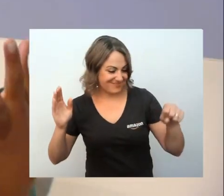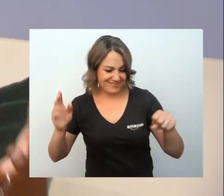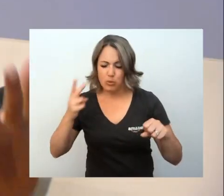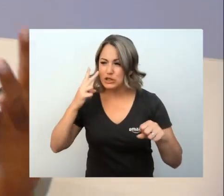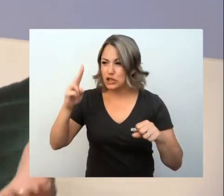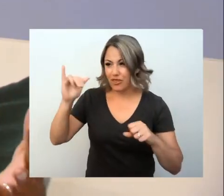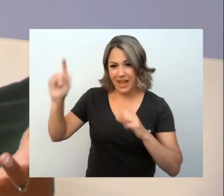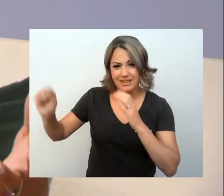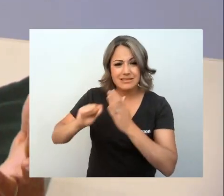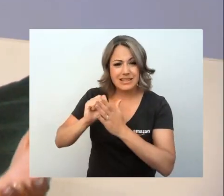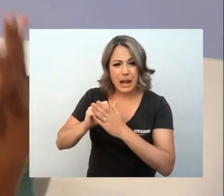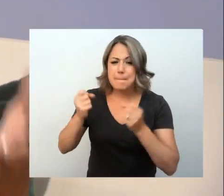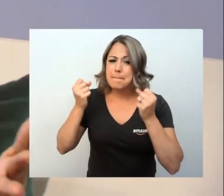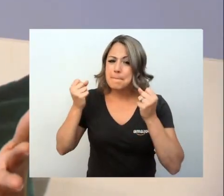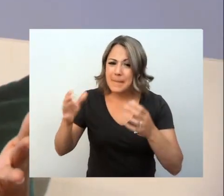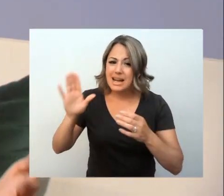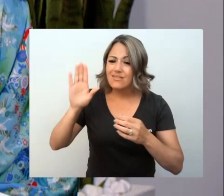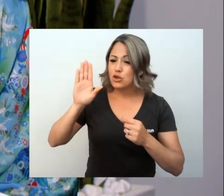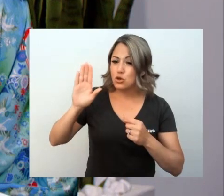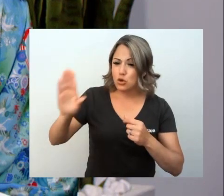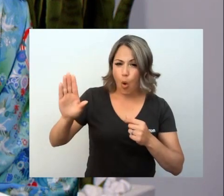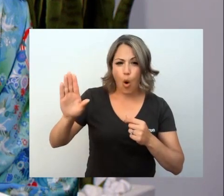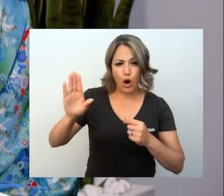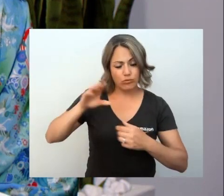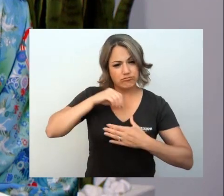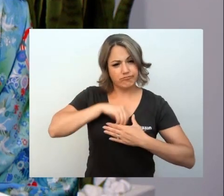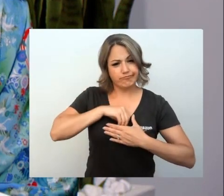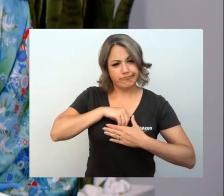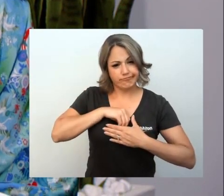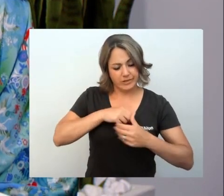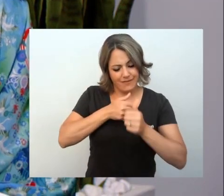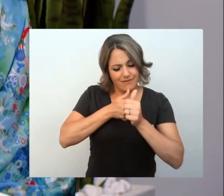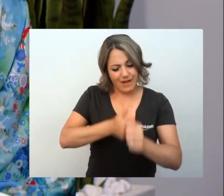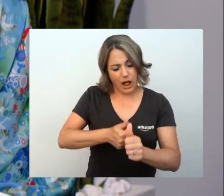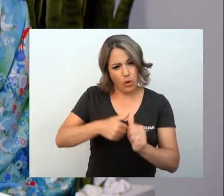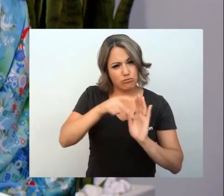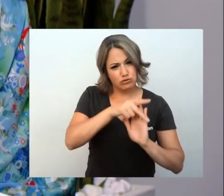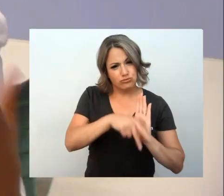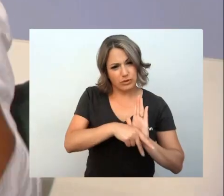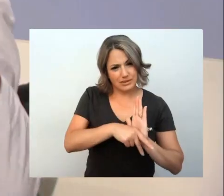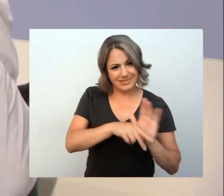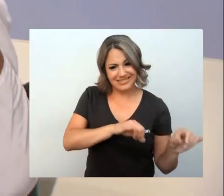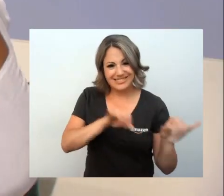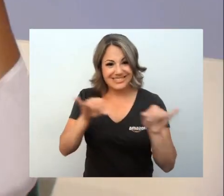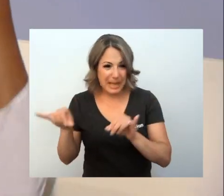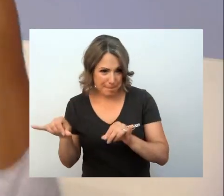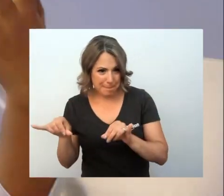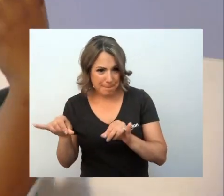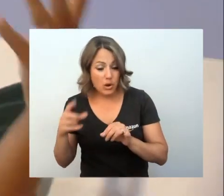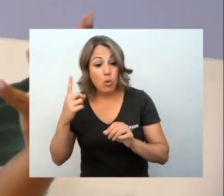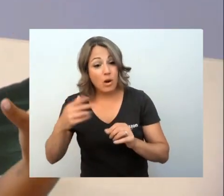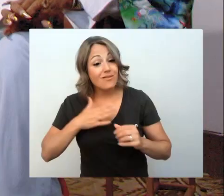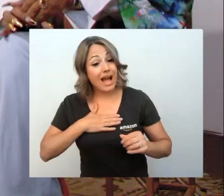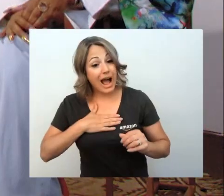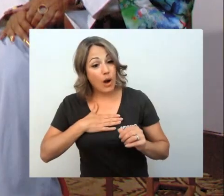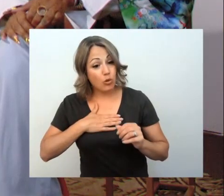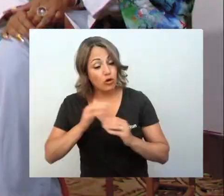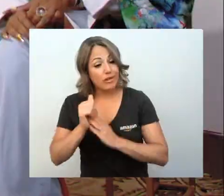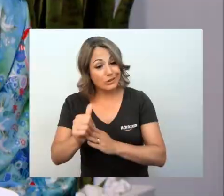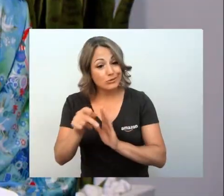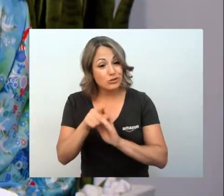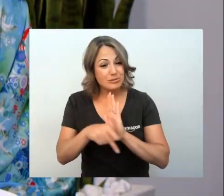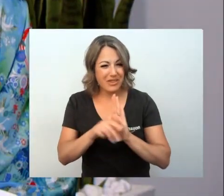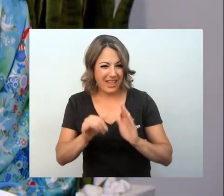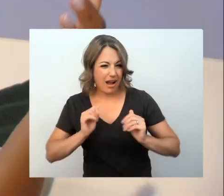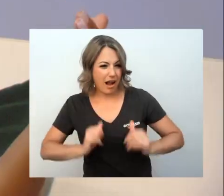how so many of your principles that you stand on align with the Amazon principles. One of our leadership principles is customer obsession, Yeah. which